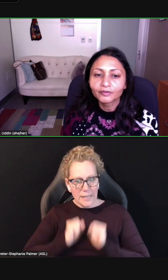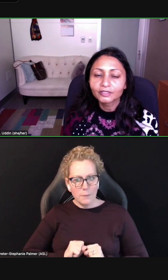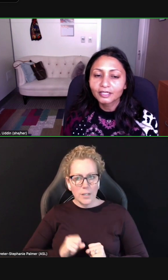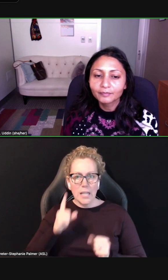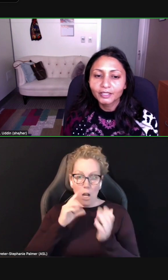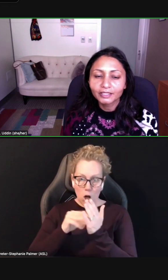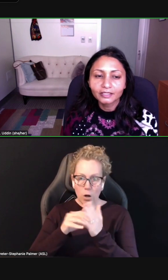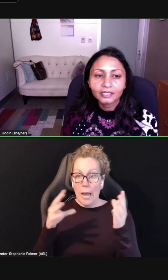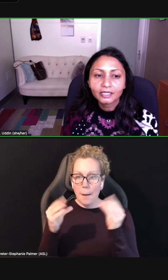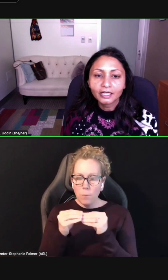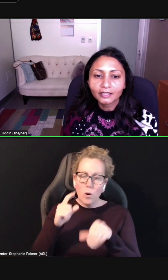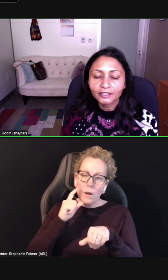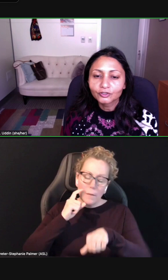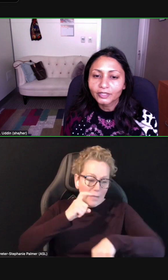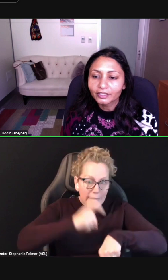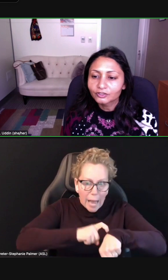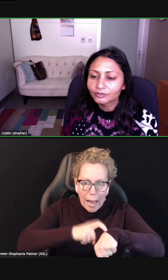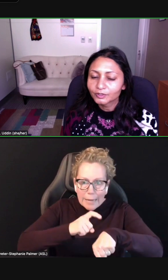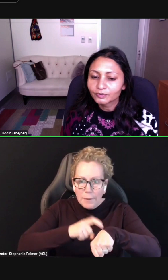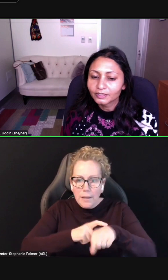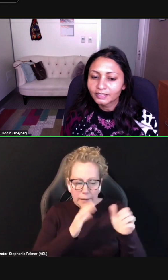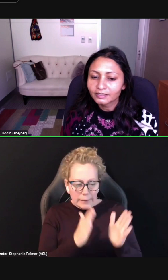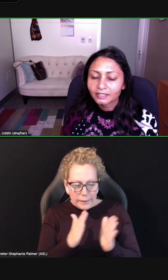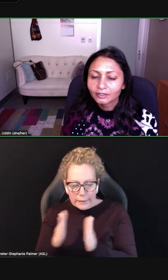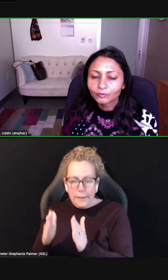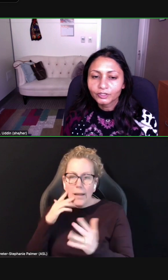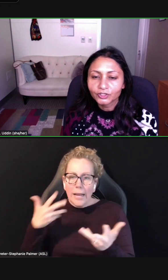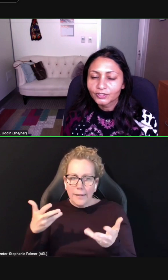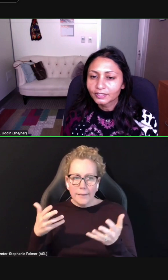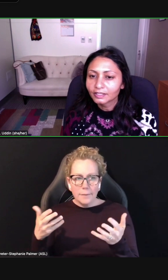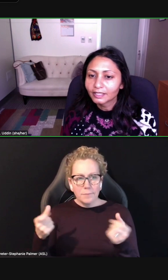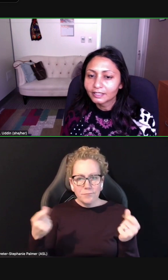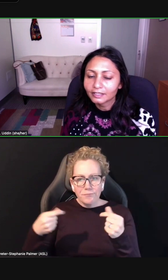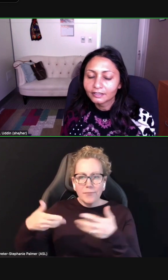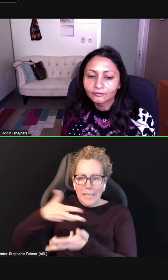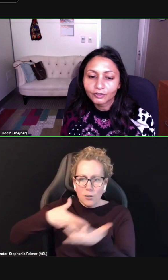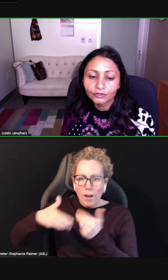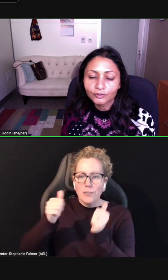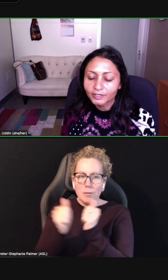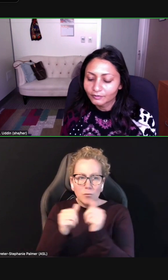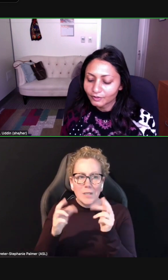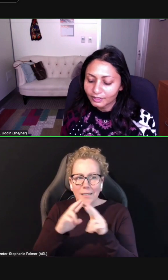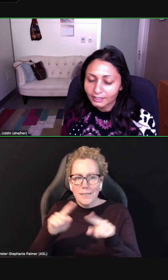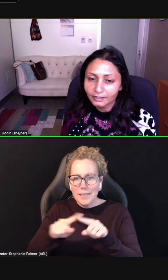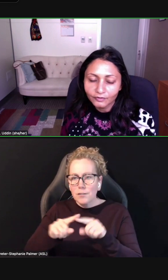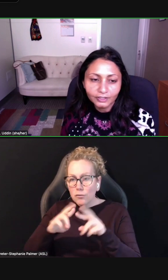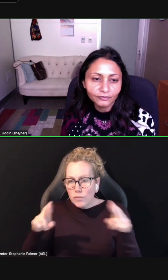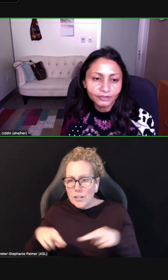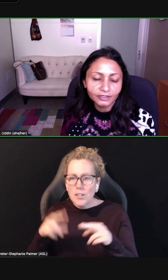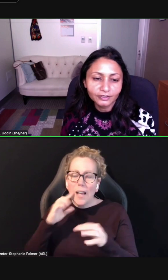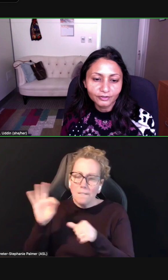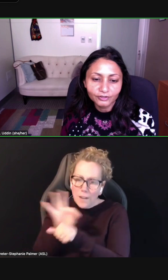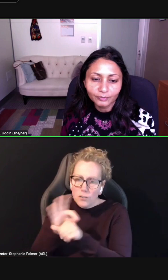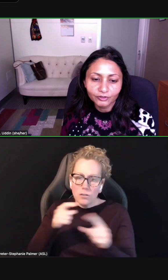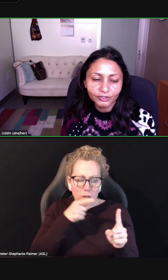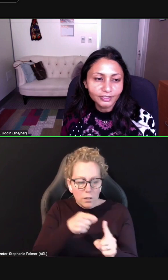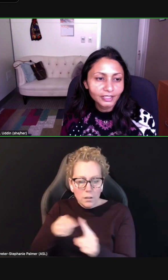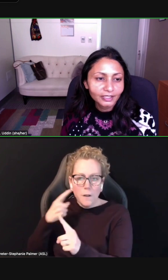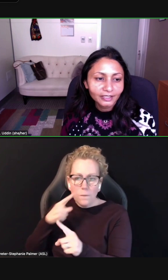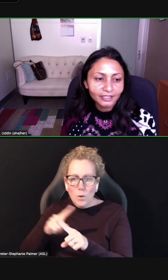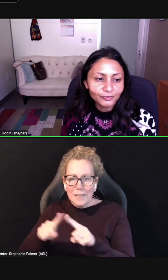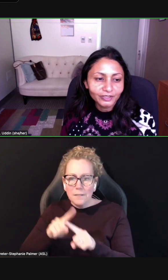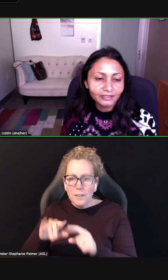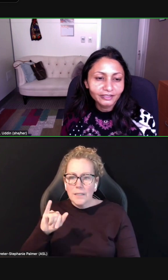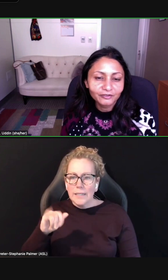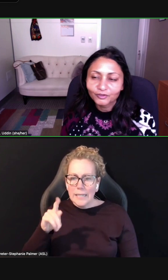lot more about the timing and the interactions between these regions and the functional specificity of the different insular